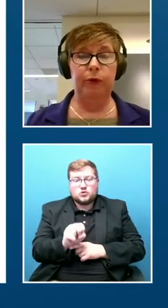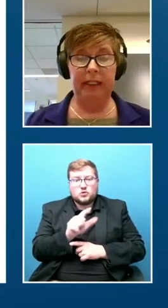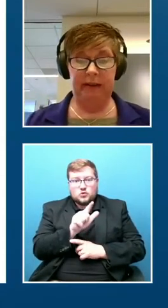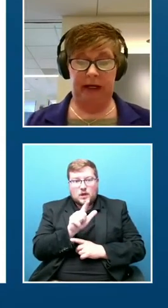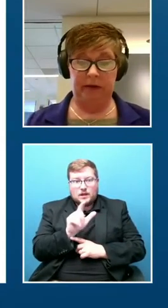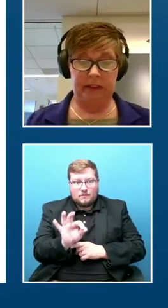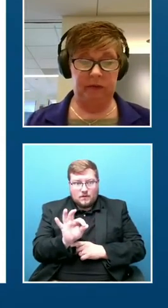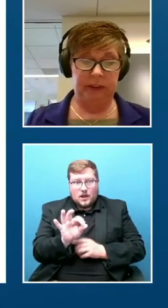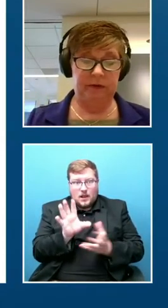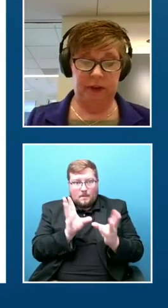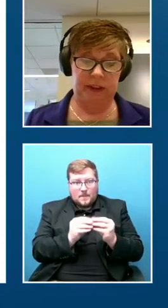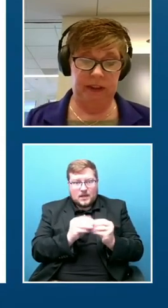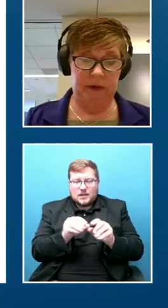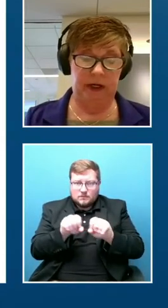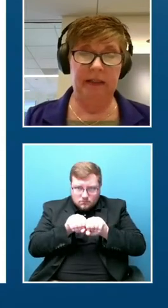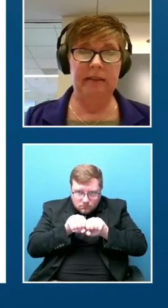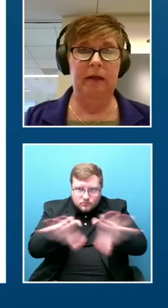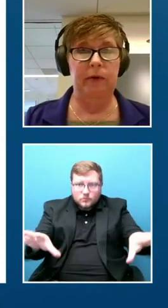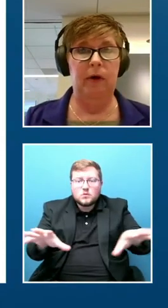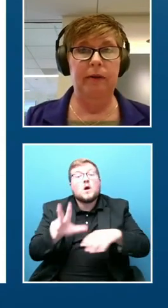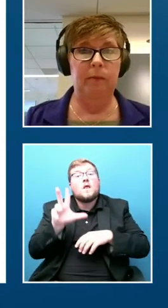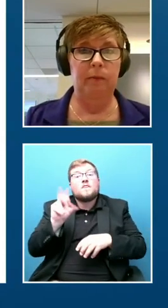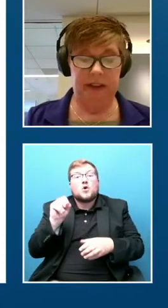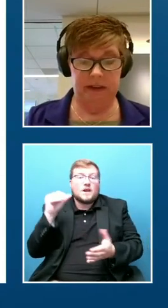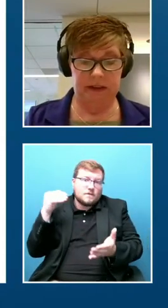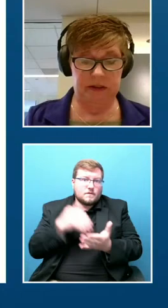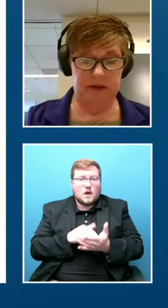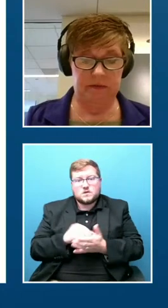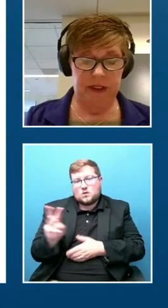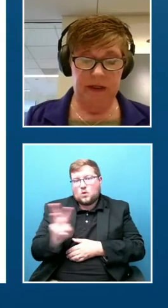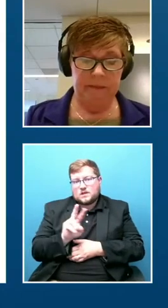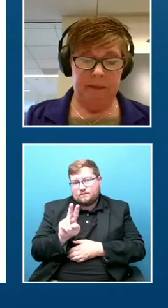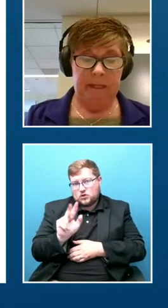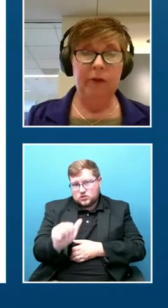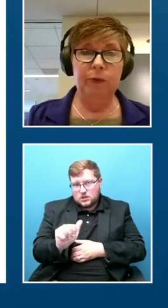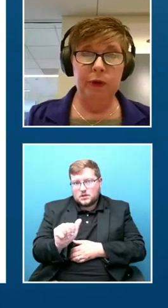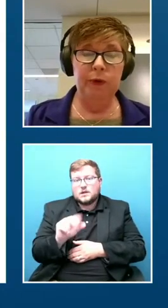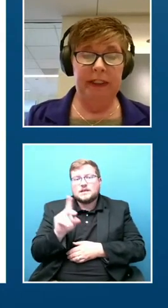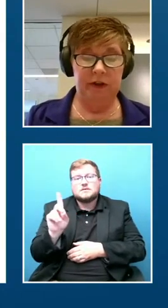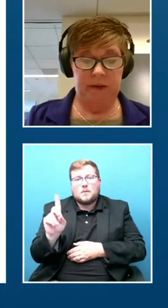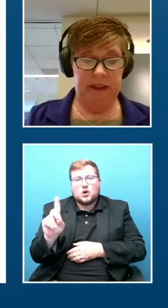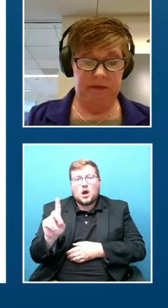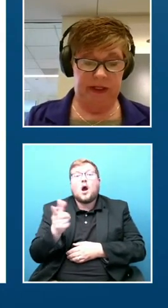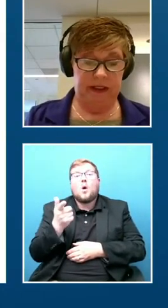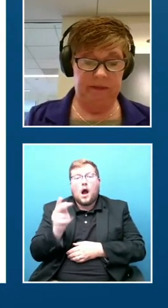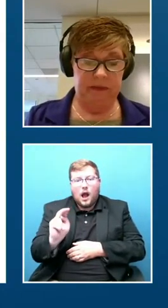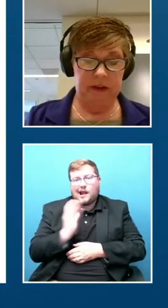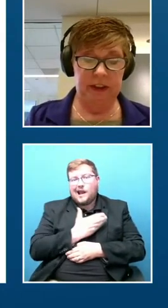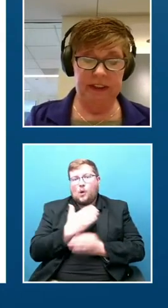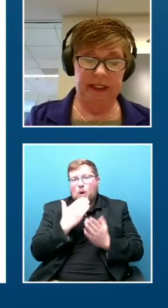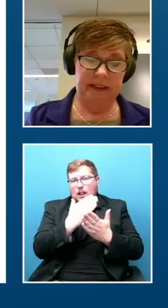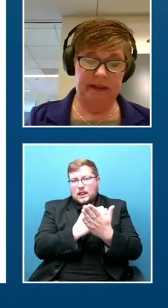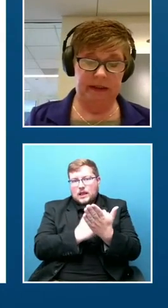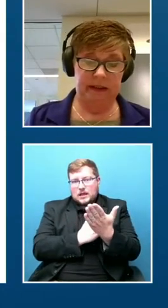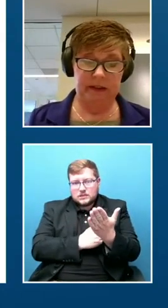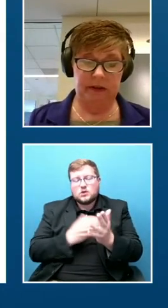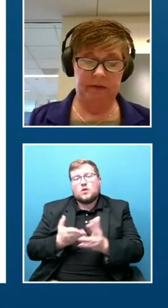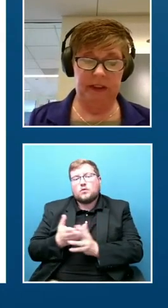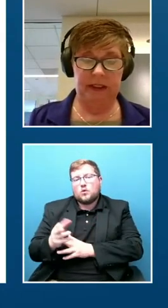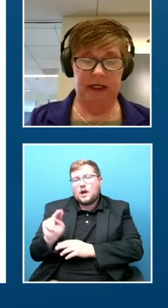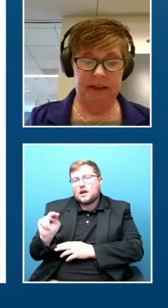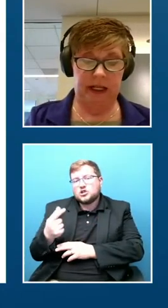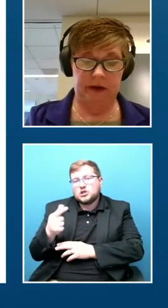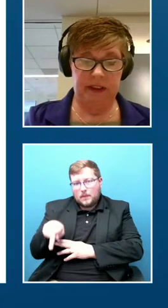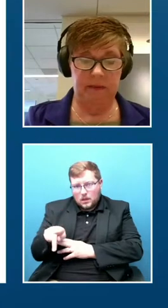some 30,000 West Virginia Democrats that were on the party's listserv through NGP Van. She states that the